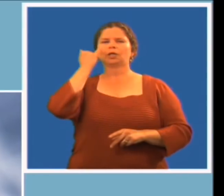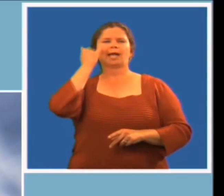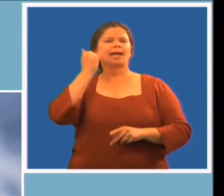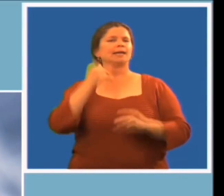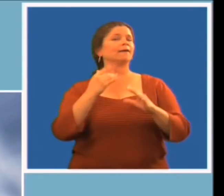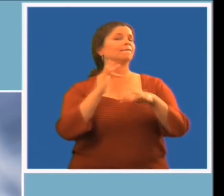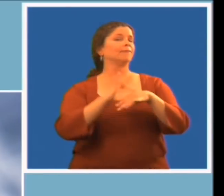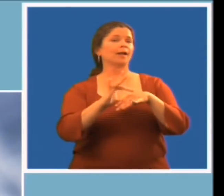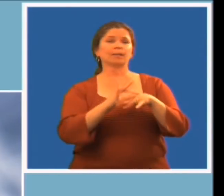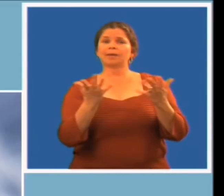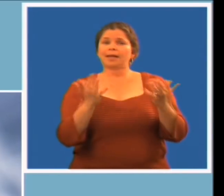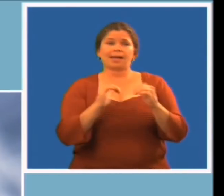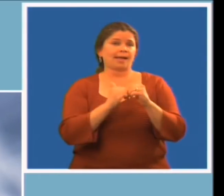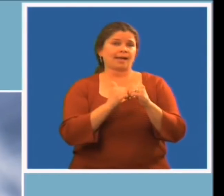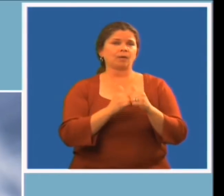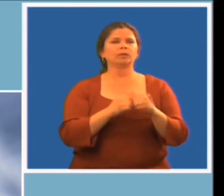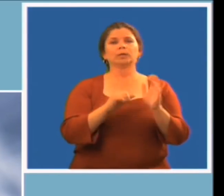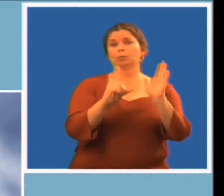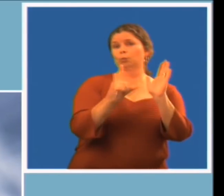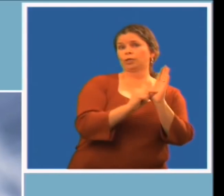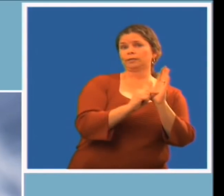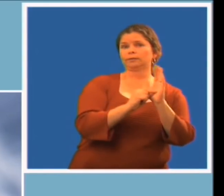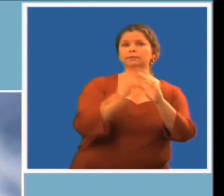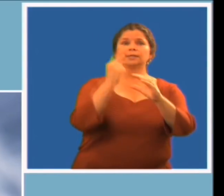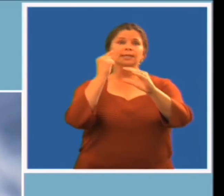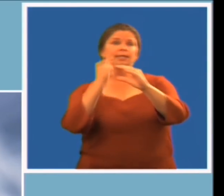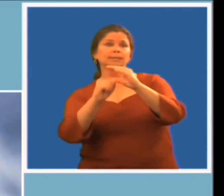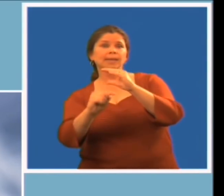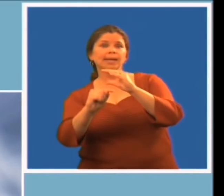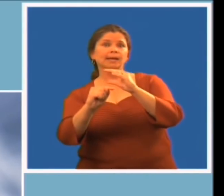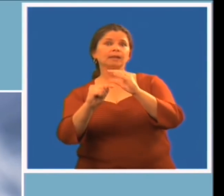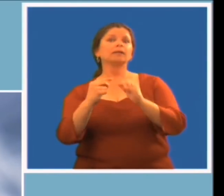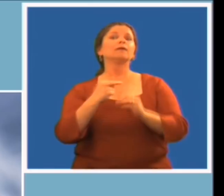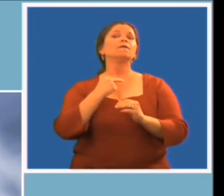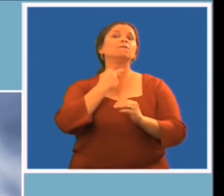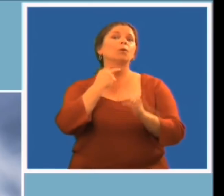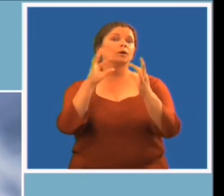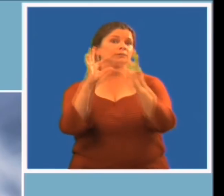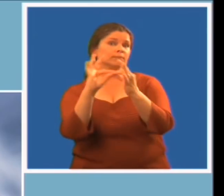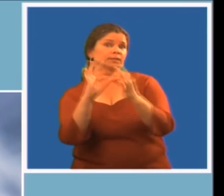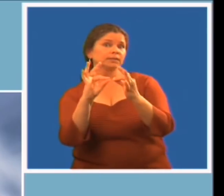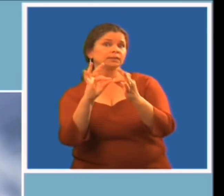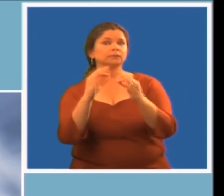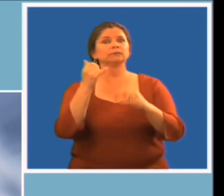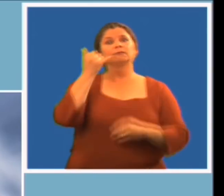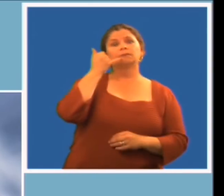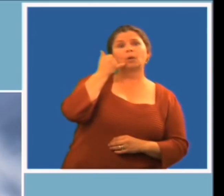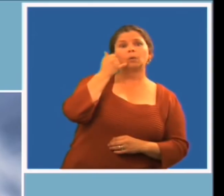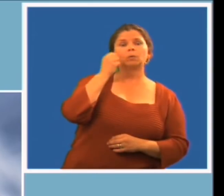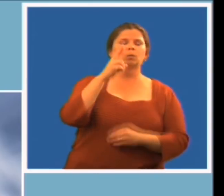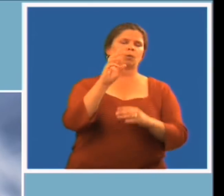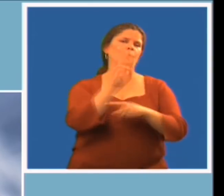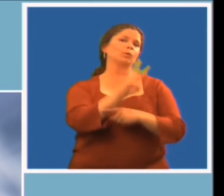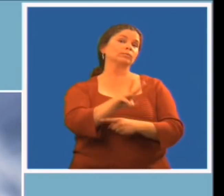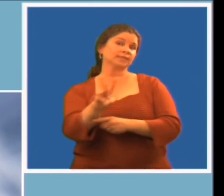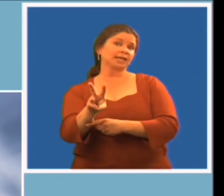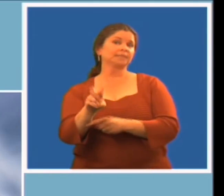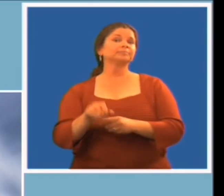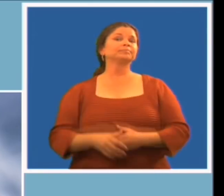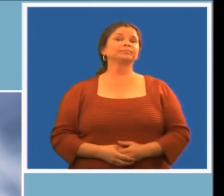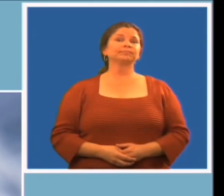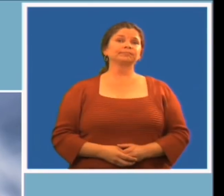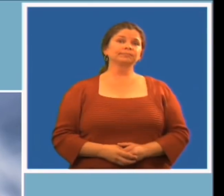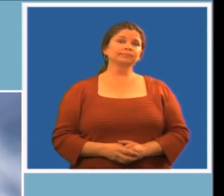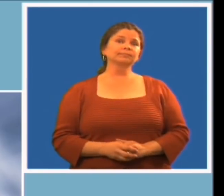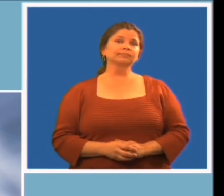accessible, you might consider making the notice available in multiple formats, such as print, email, and an audio